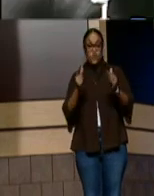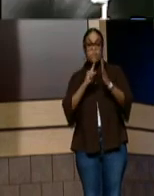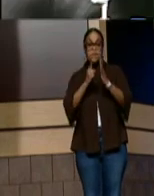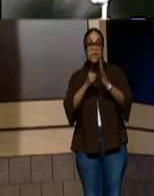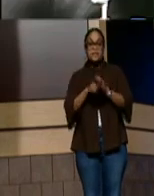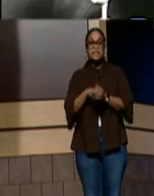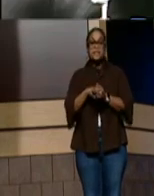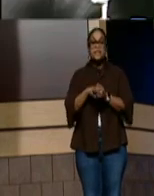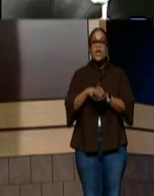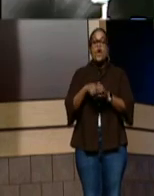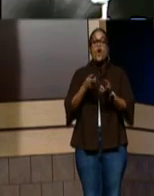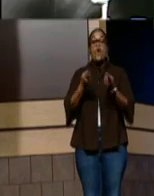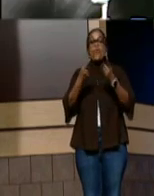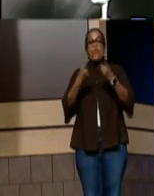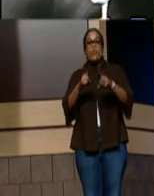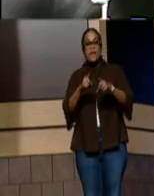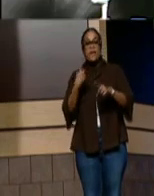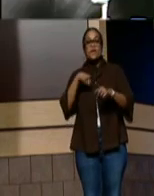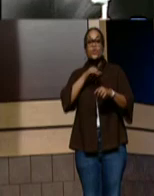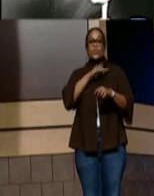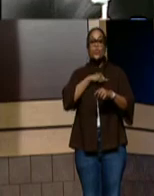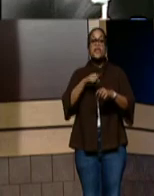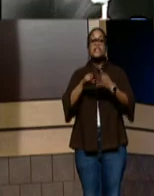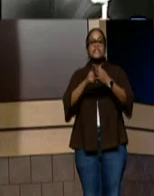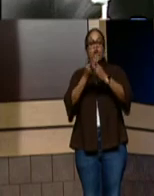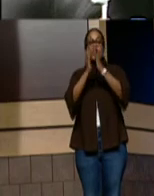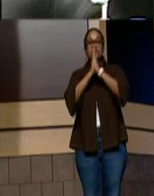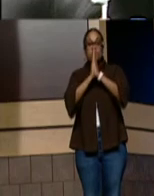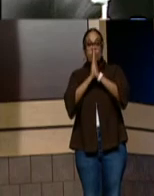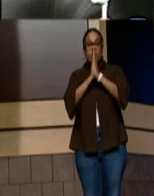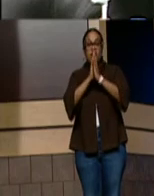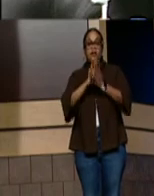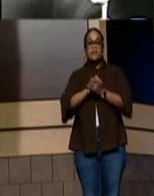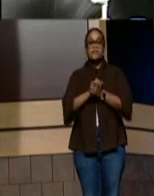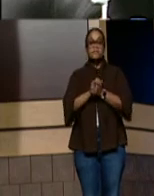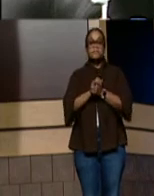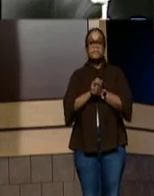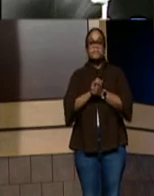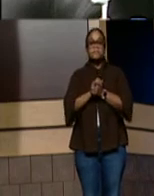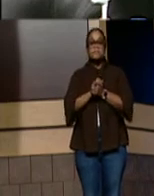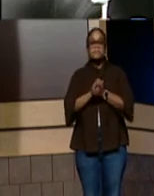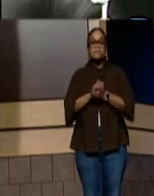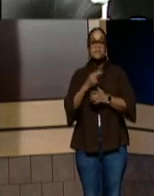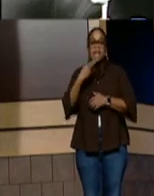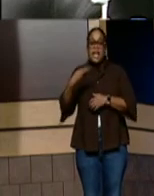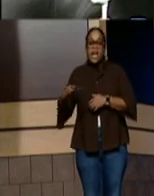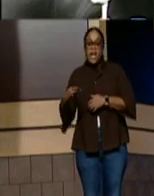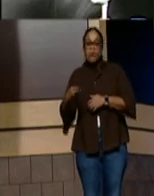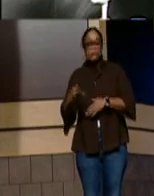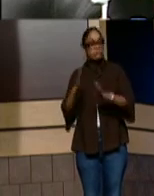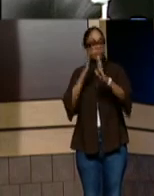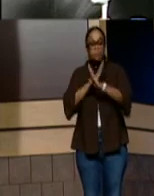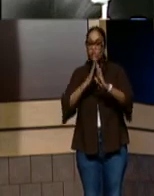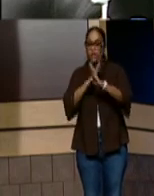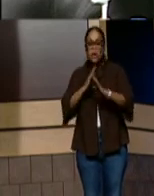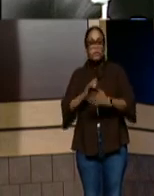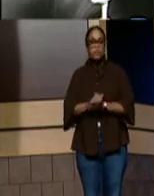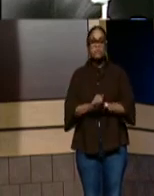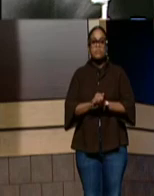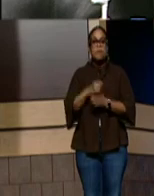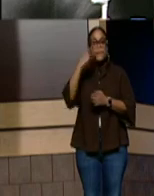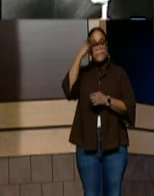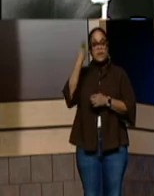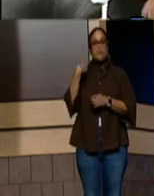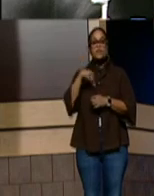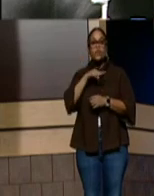that contract is made from Salem Baptist Church on the airways of Channel 62, hell is in trouble. Because we're getting